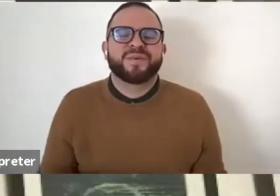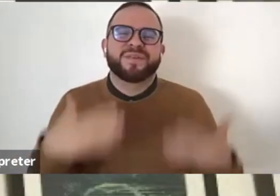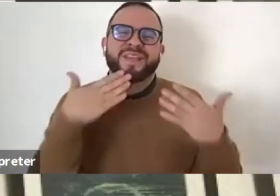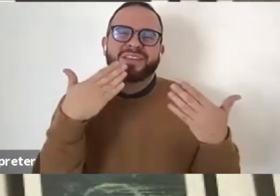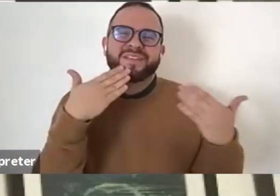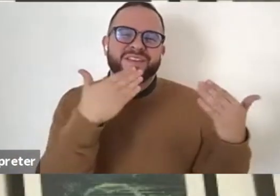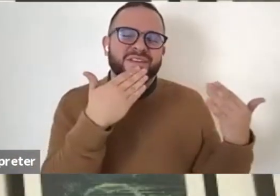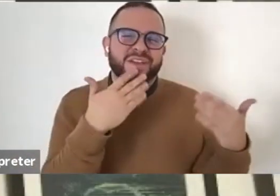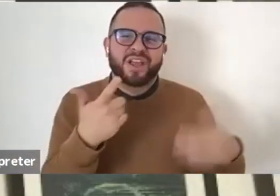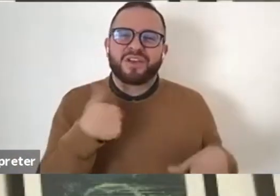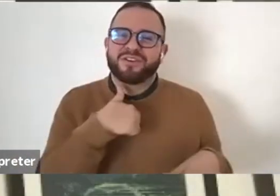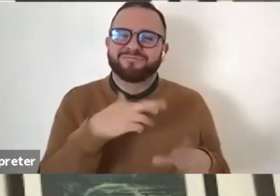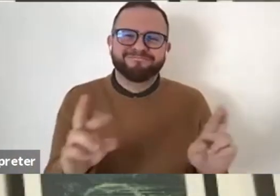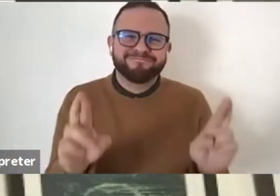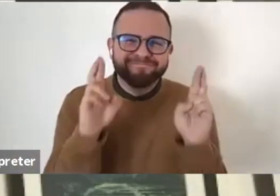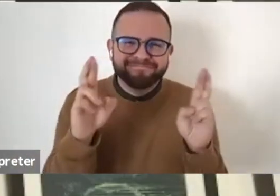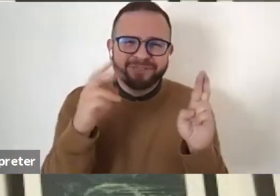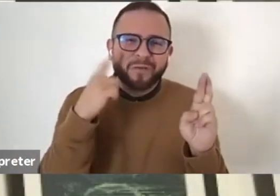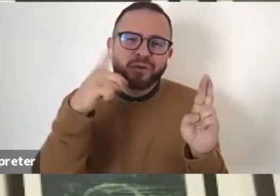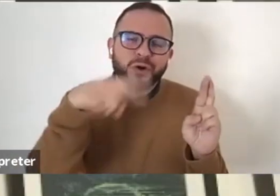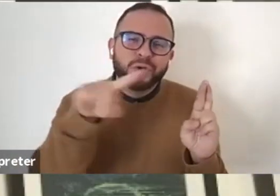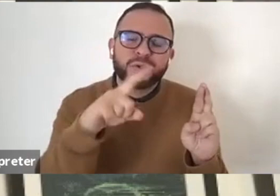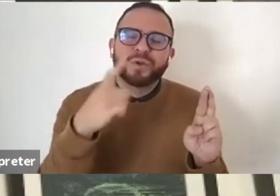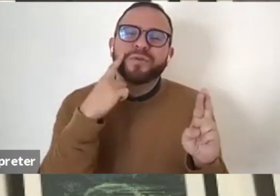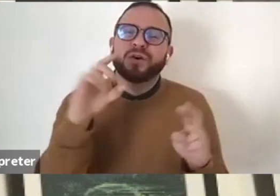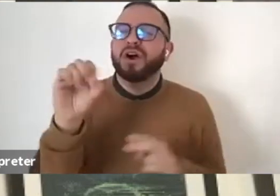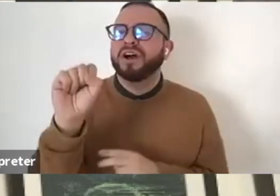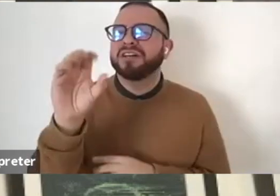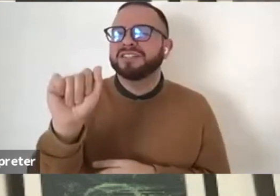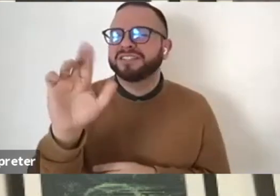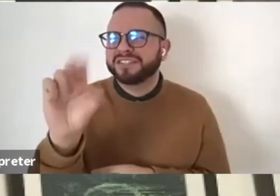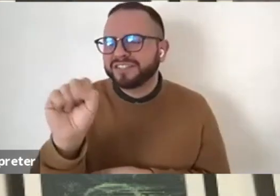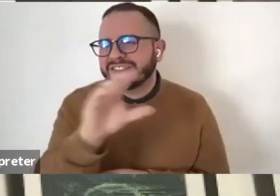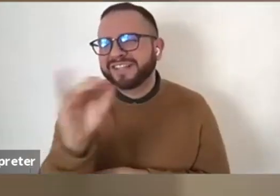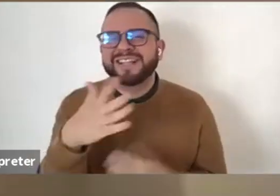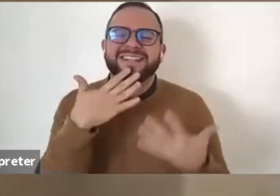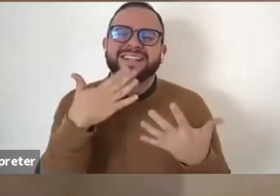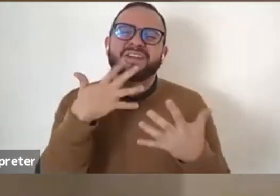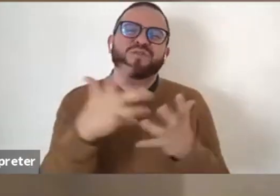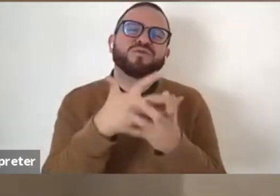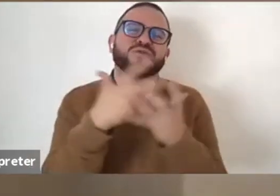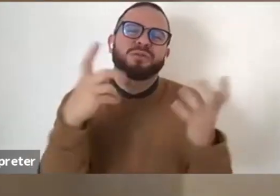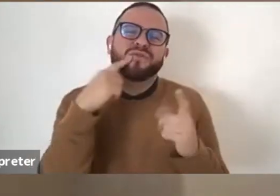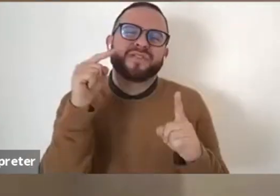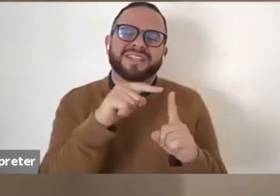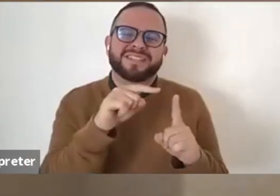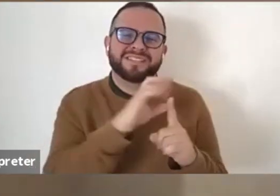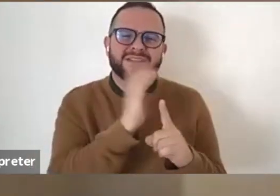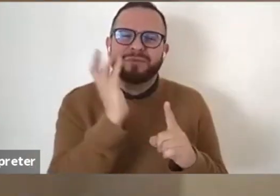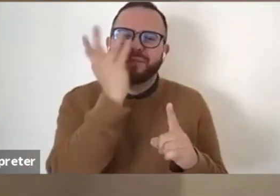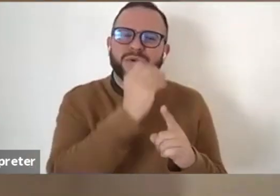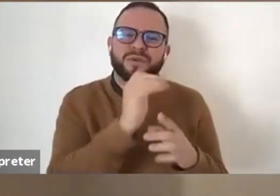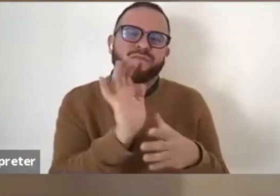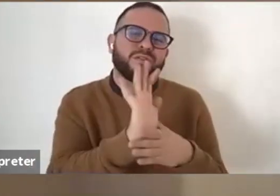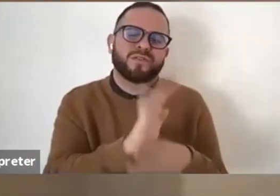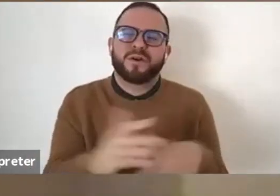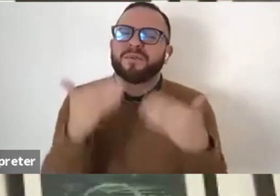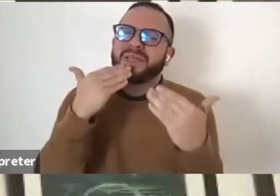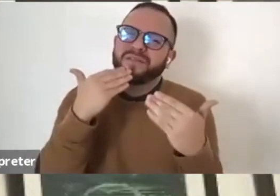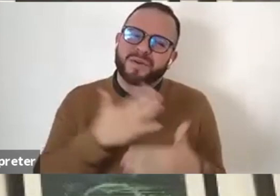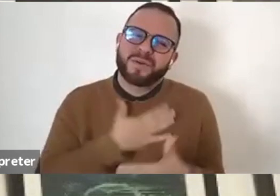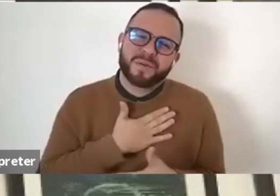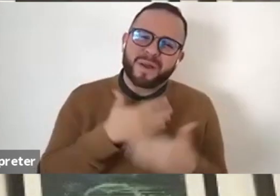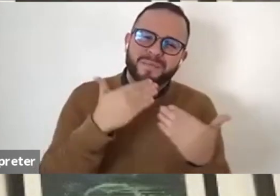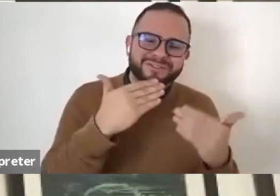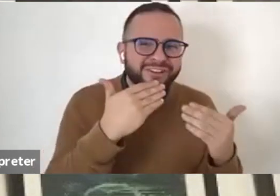fingers crossed for you for Oscars. And thank you so much for this beautiful Thank you. film. Thank you so much. It was a pleasure. To our Yeah, audience.